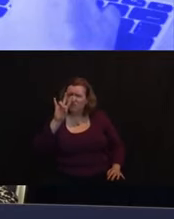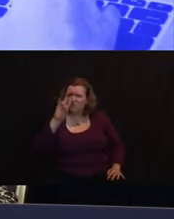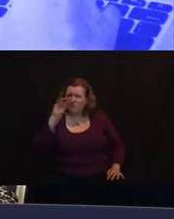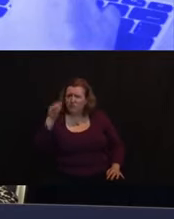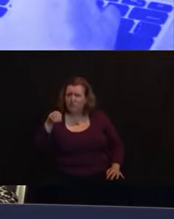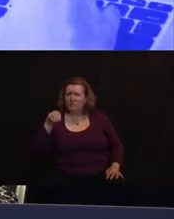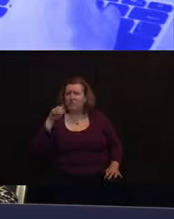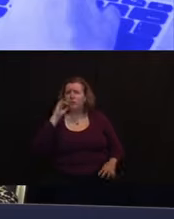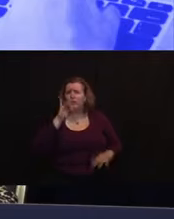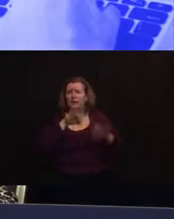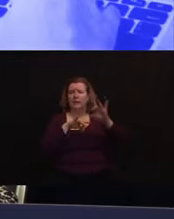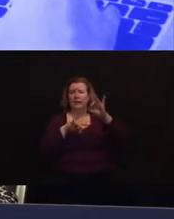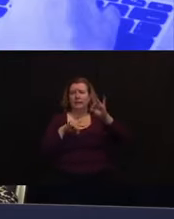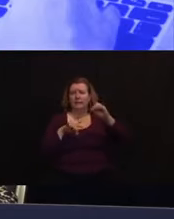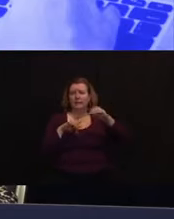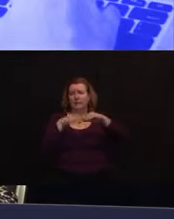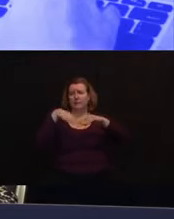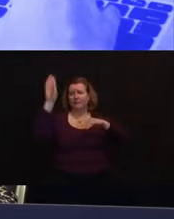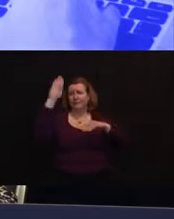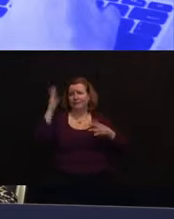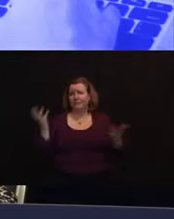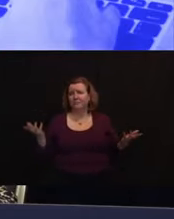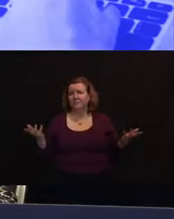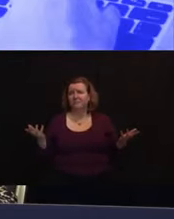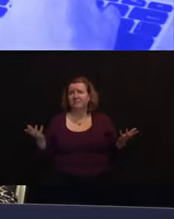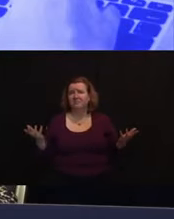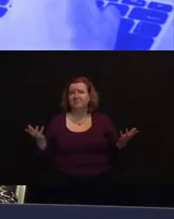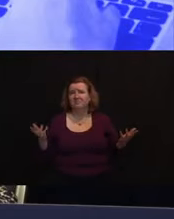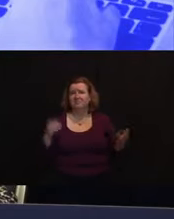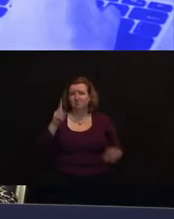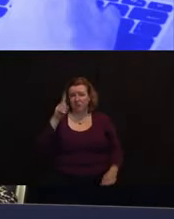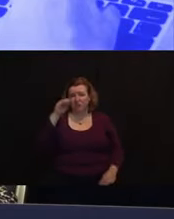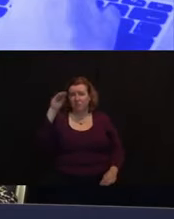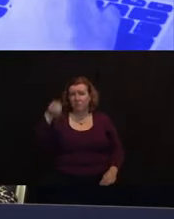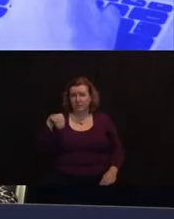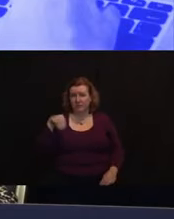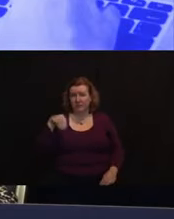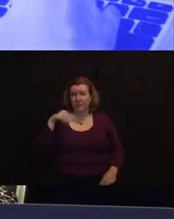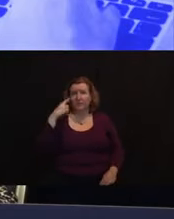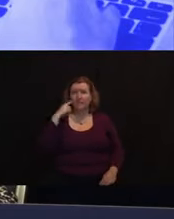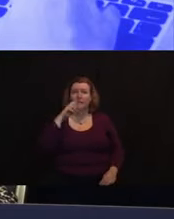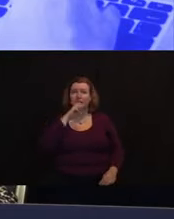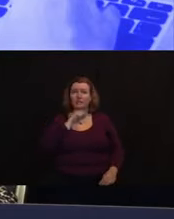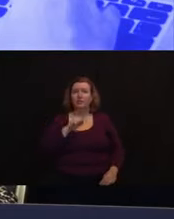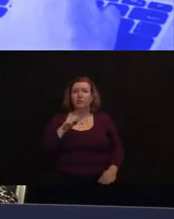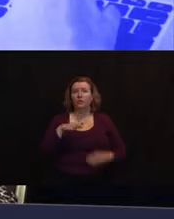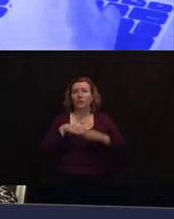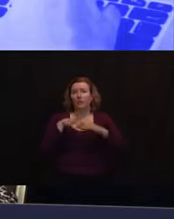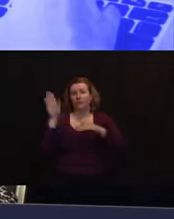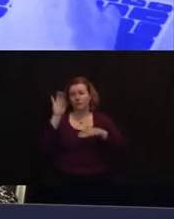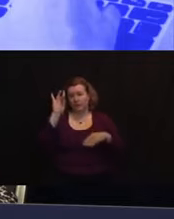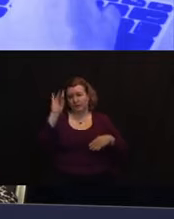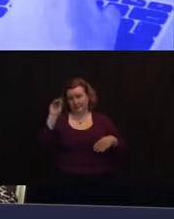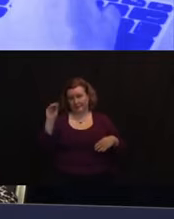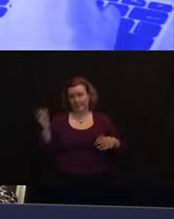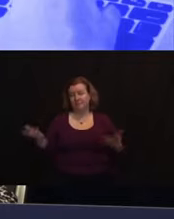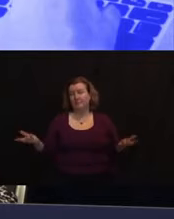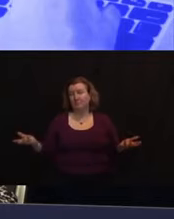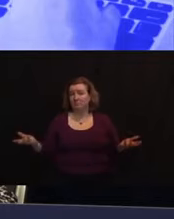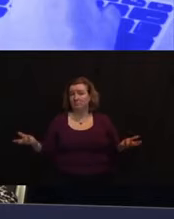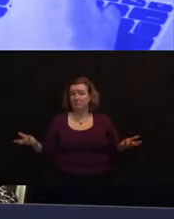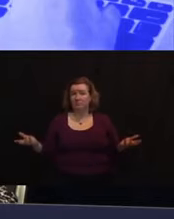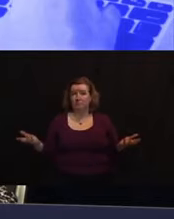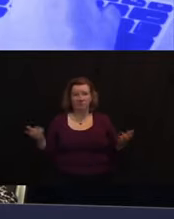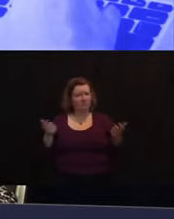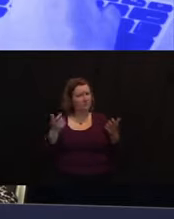to 79 years of age, and only 1% increase for those over 80. The largest